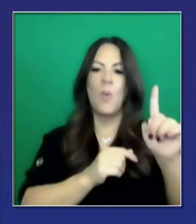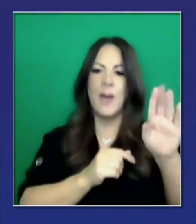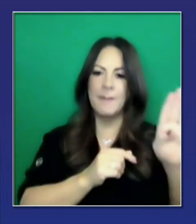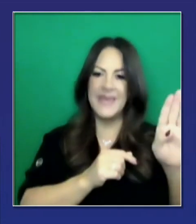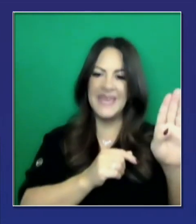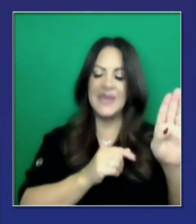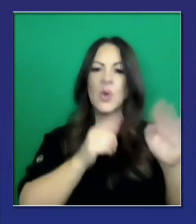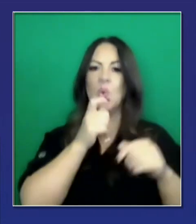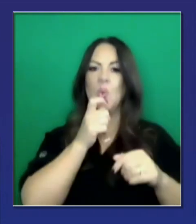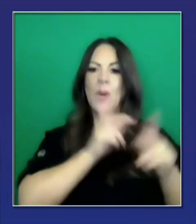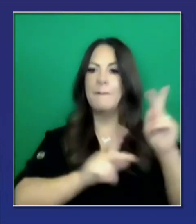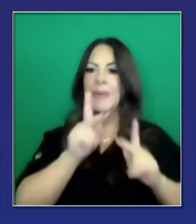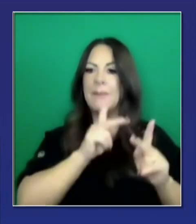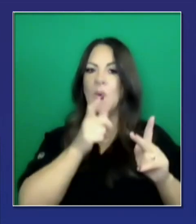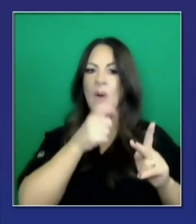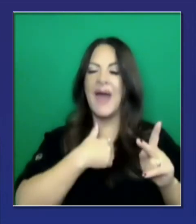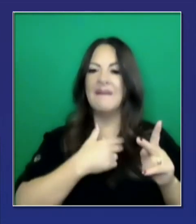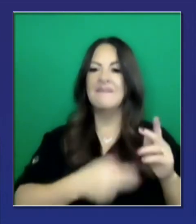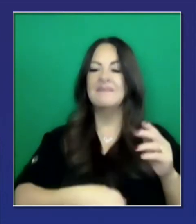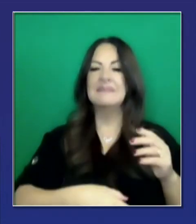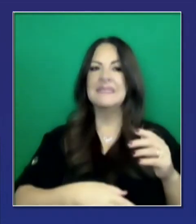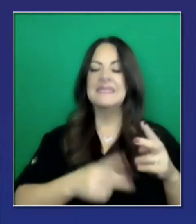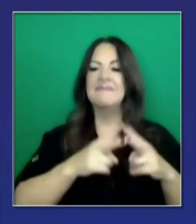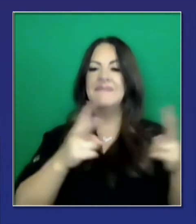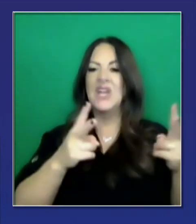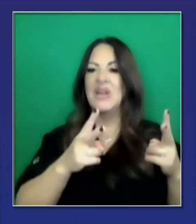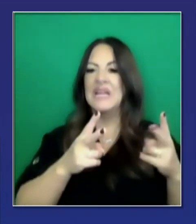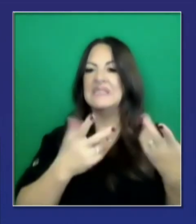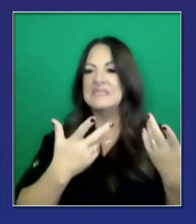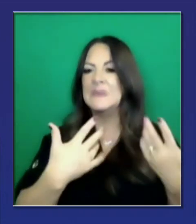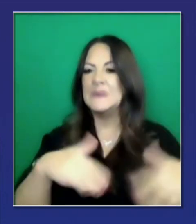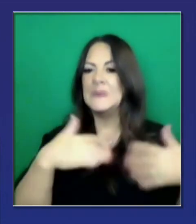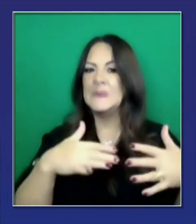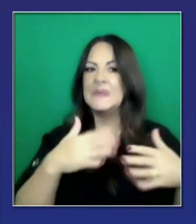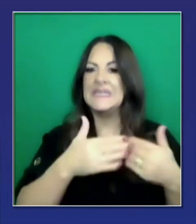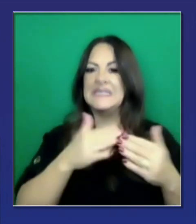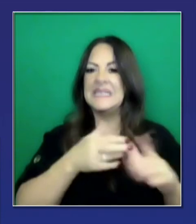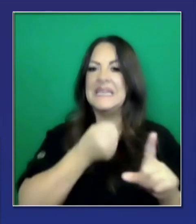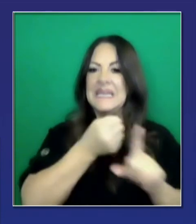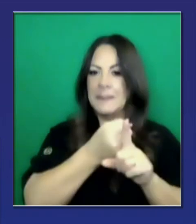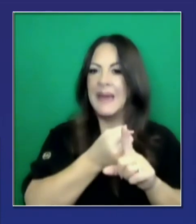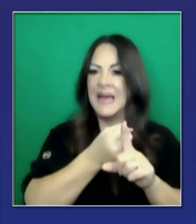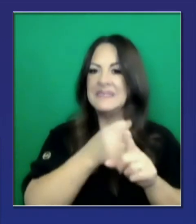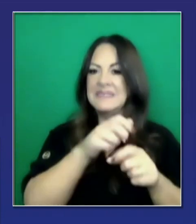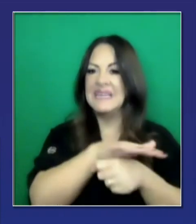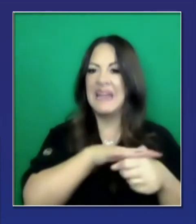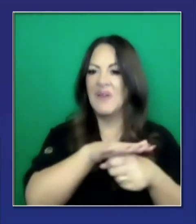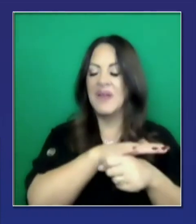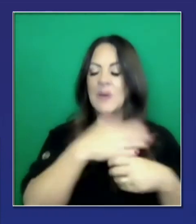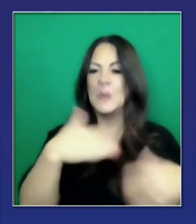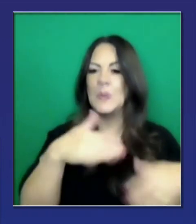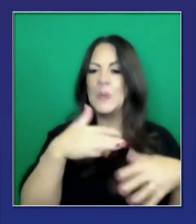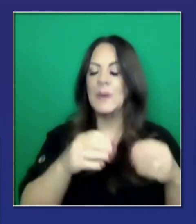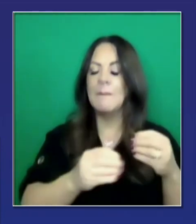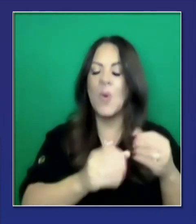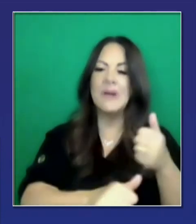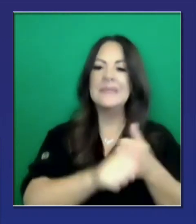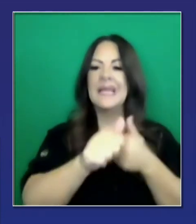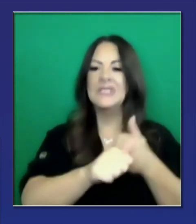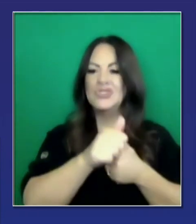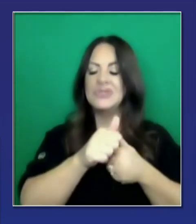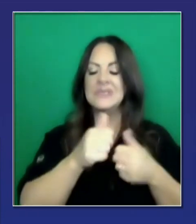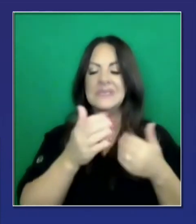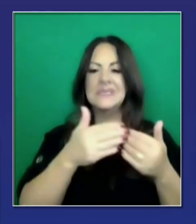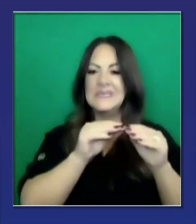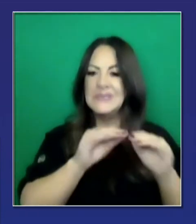high-risk individuals that live in high-impact geographic areas that obviously can impact the spread